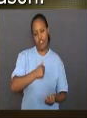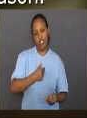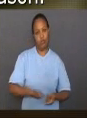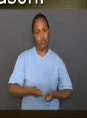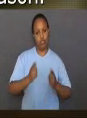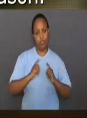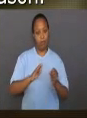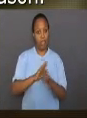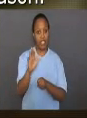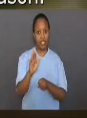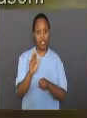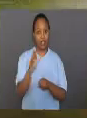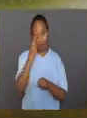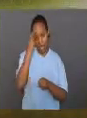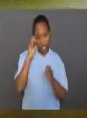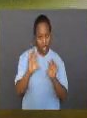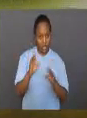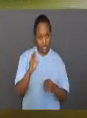without sufficient reason.